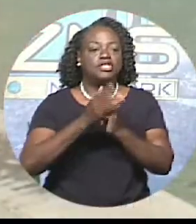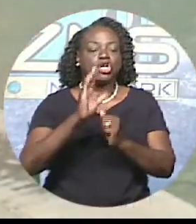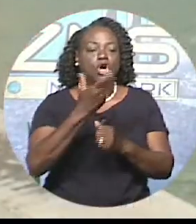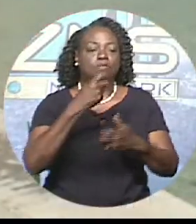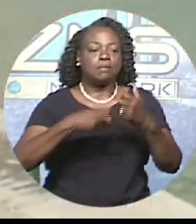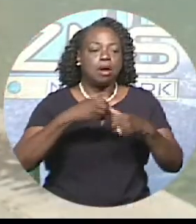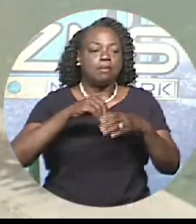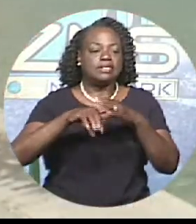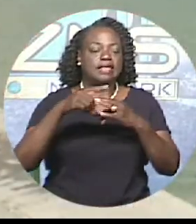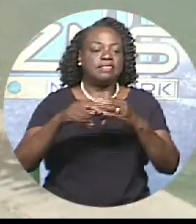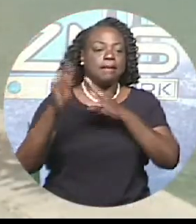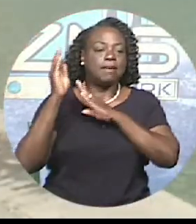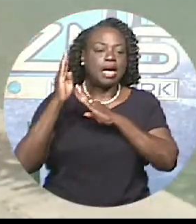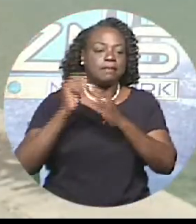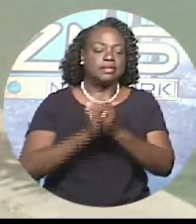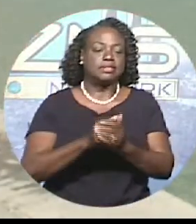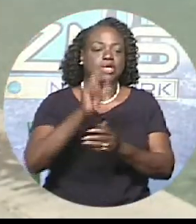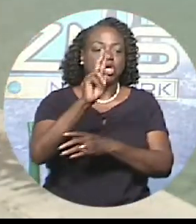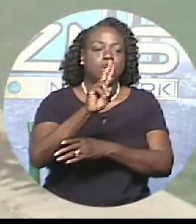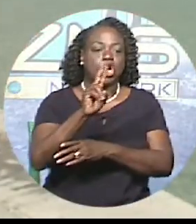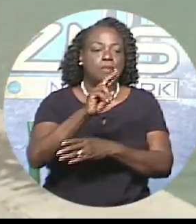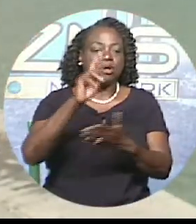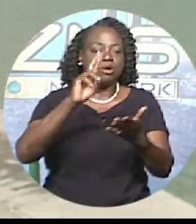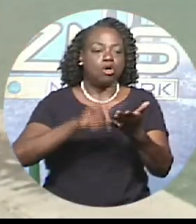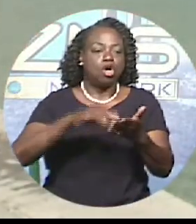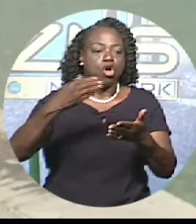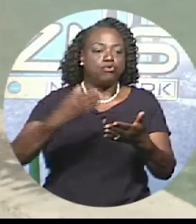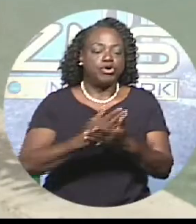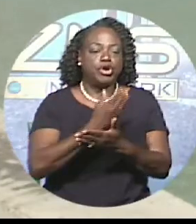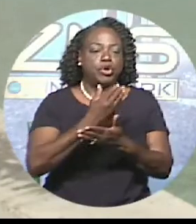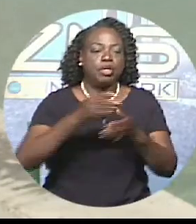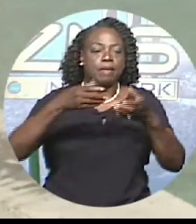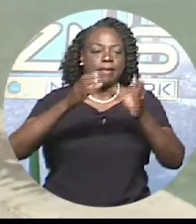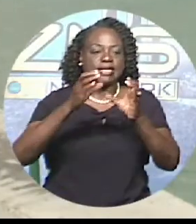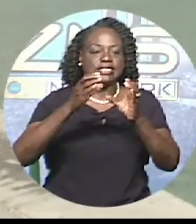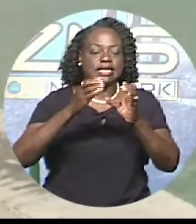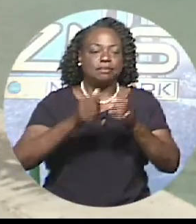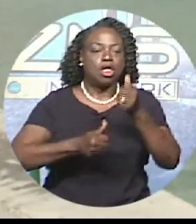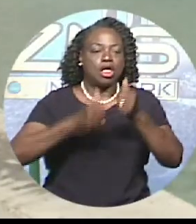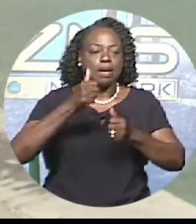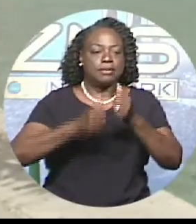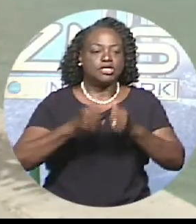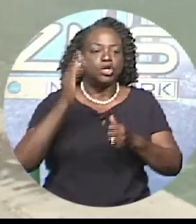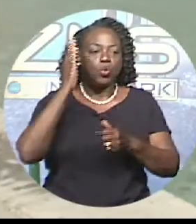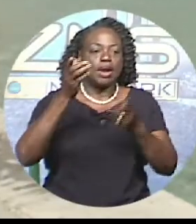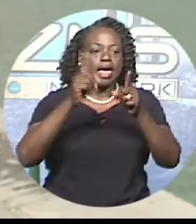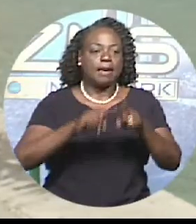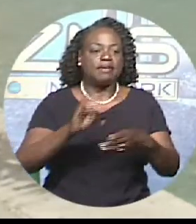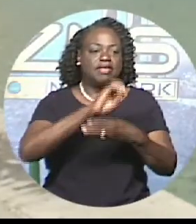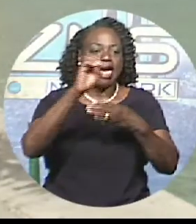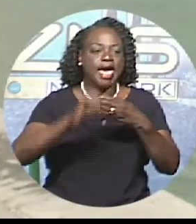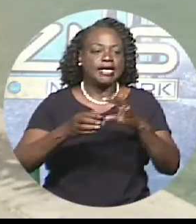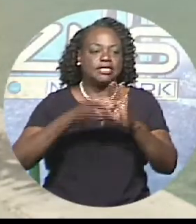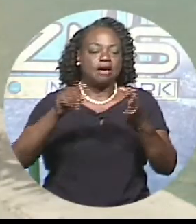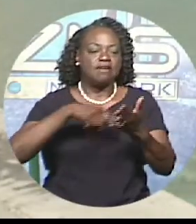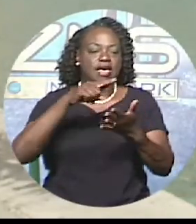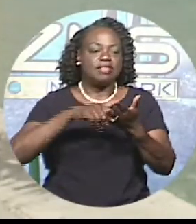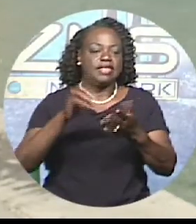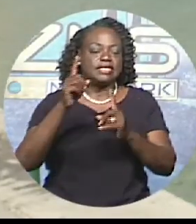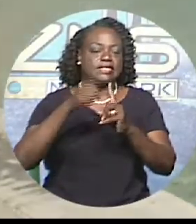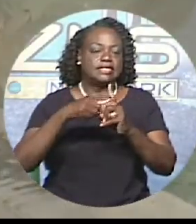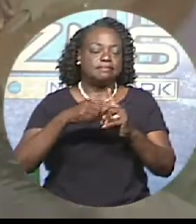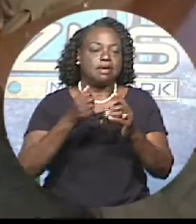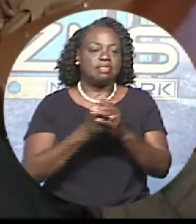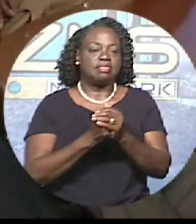The Urban Renewal Basketball Tournament all set to tip off at the end of this month. Street legends Wilton Russell is in charge, and he describes